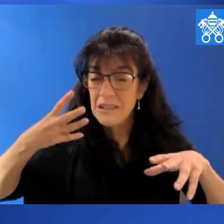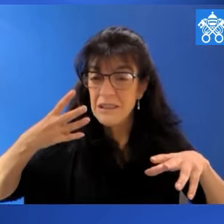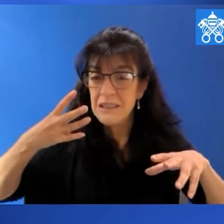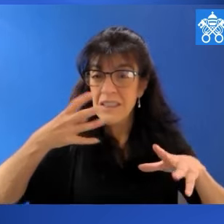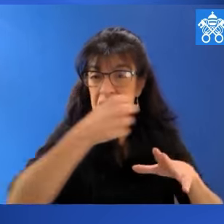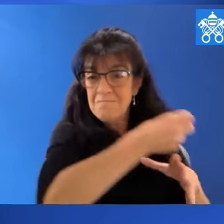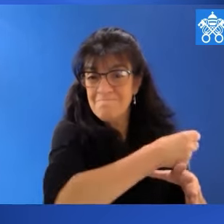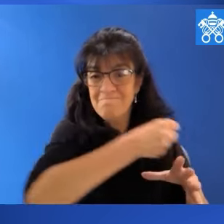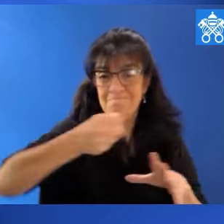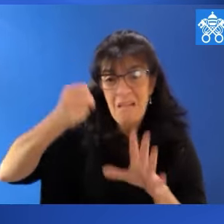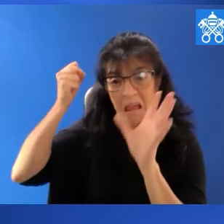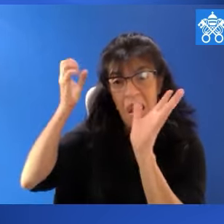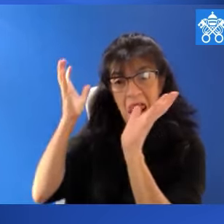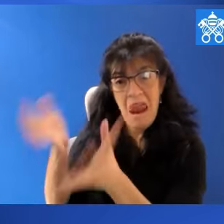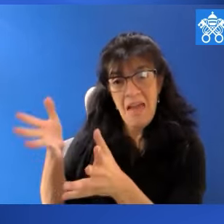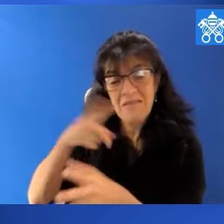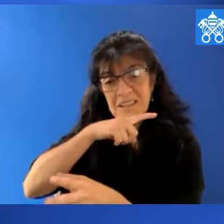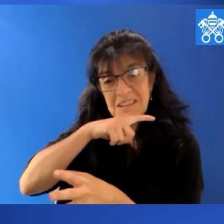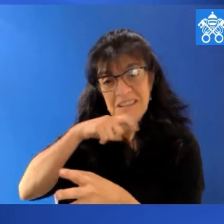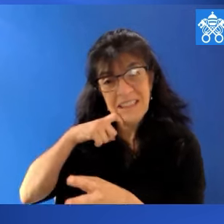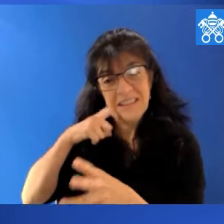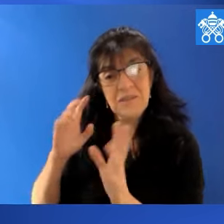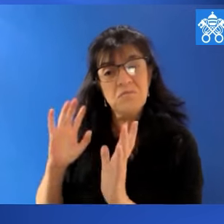they've been taken to the desert and abandoned there.